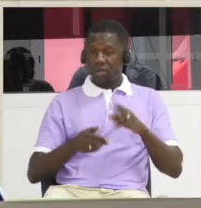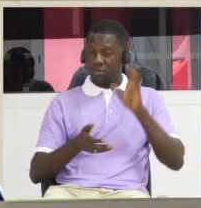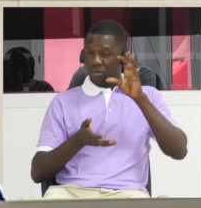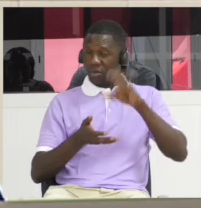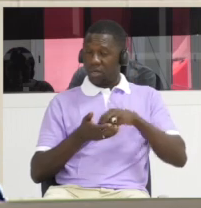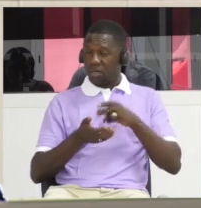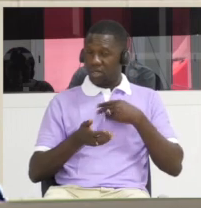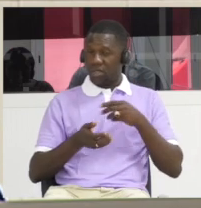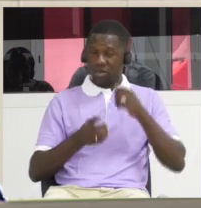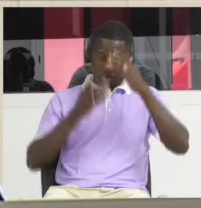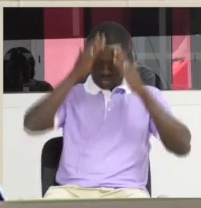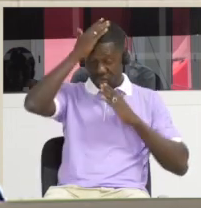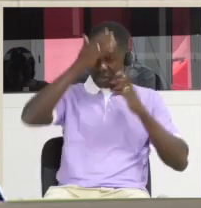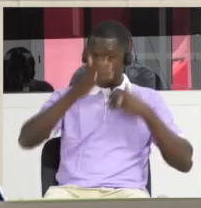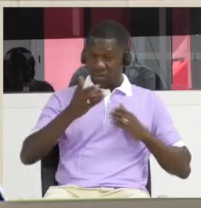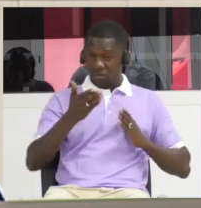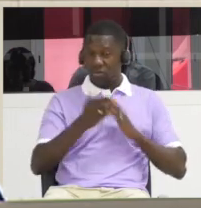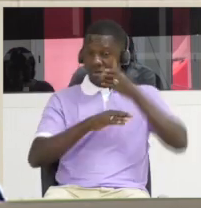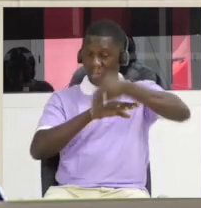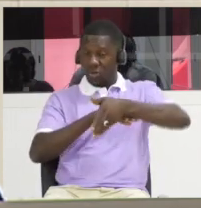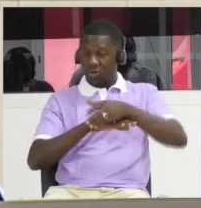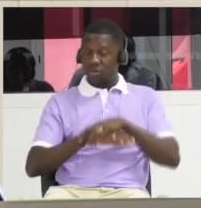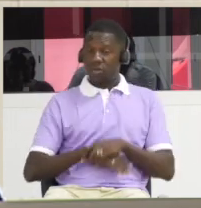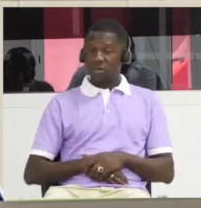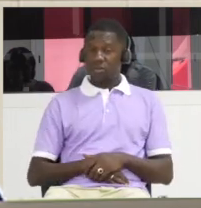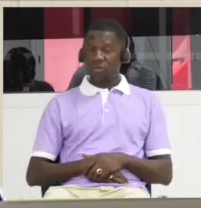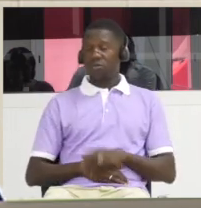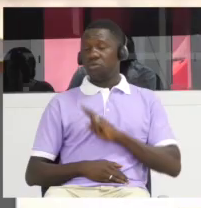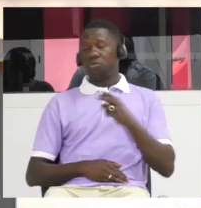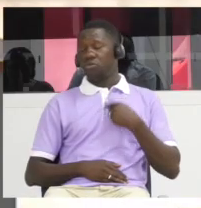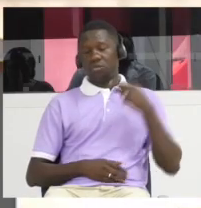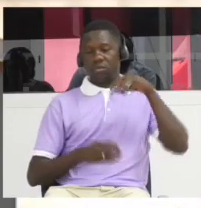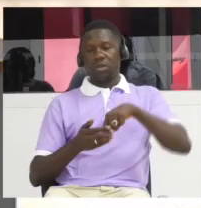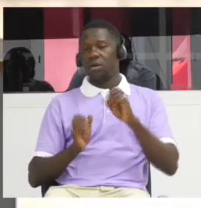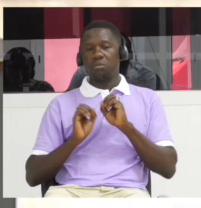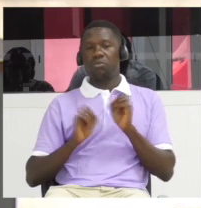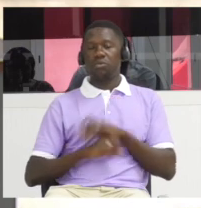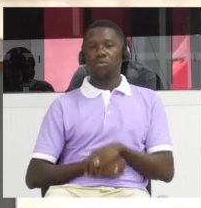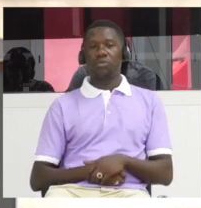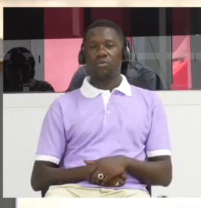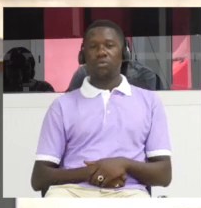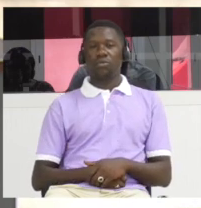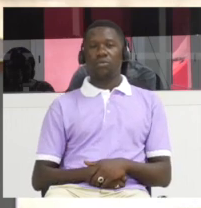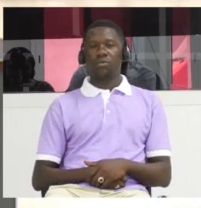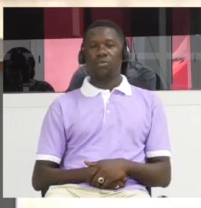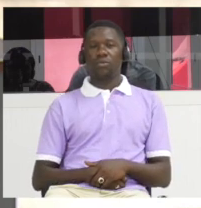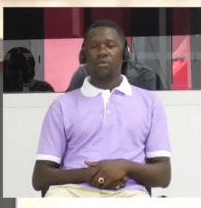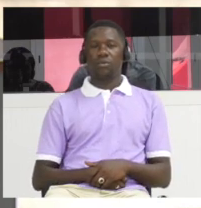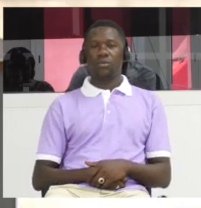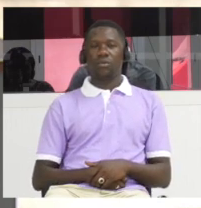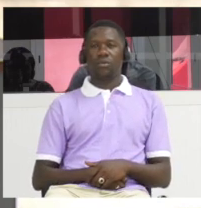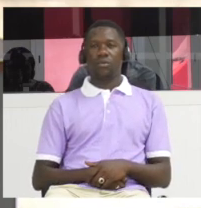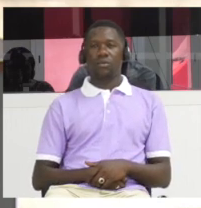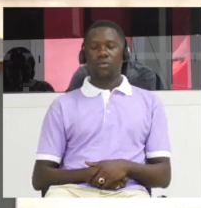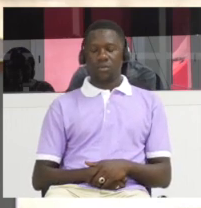I can't remember. I don't think so. Not in my presence. How about a young officer at the